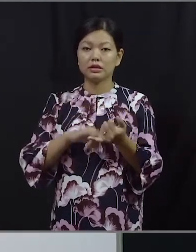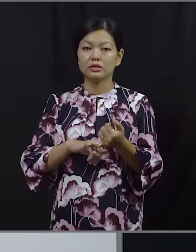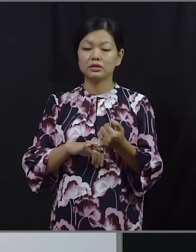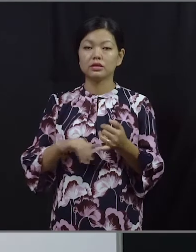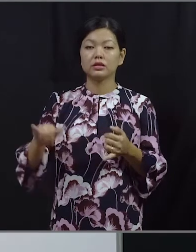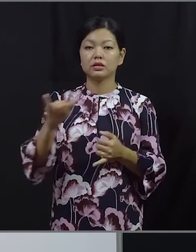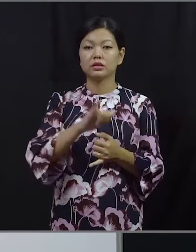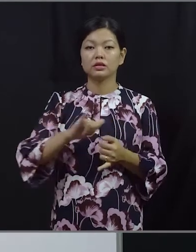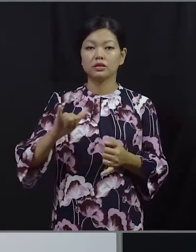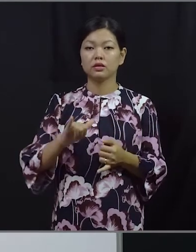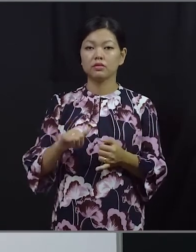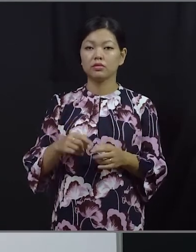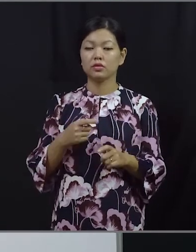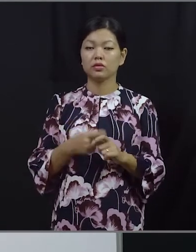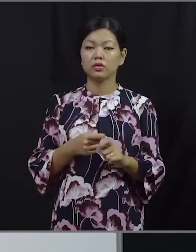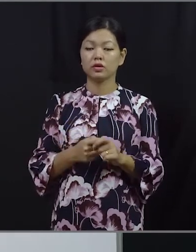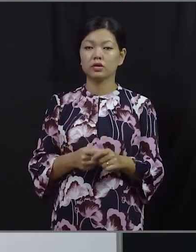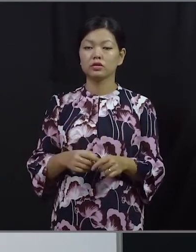eye lens. So, this is going to be what?